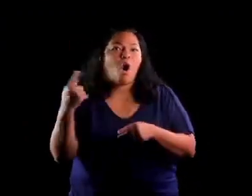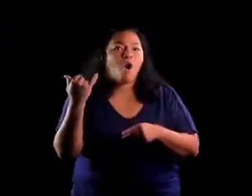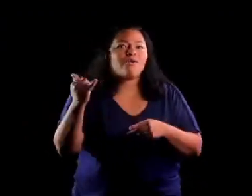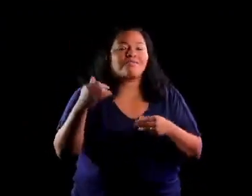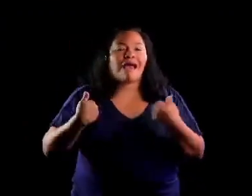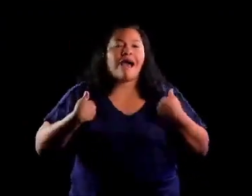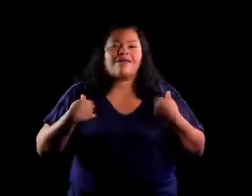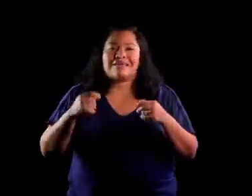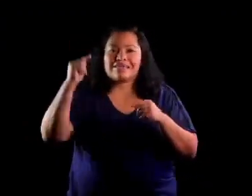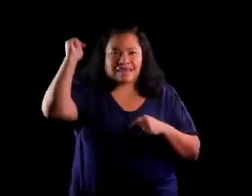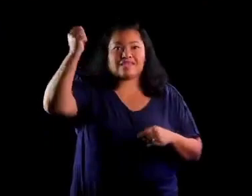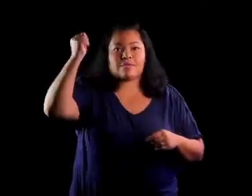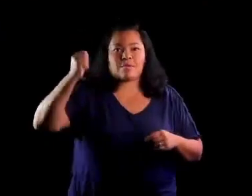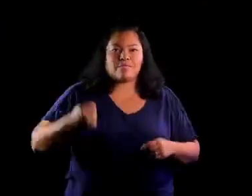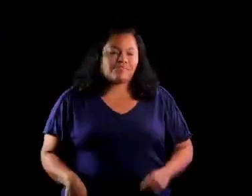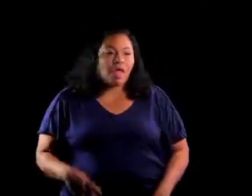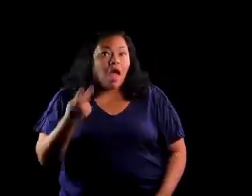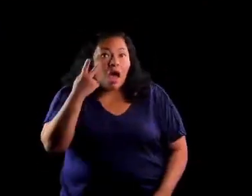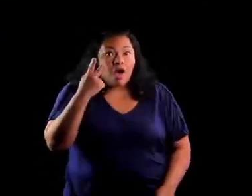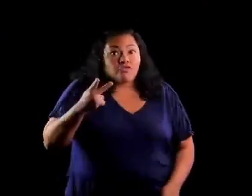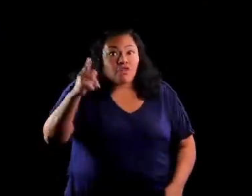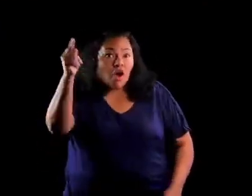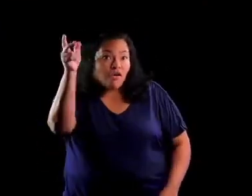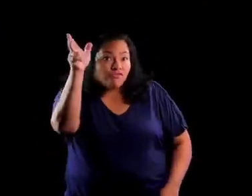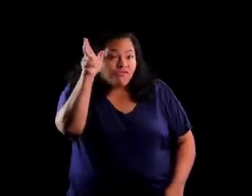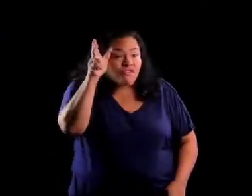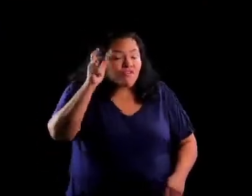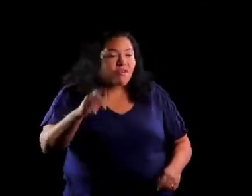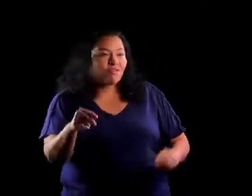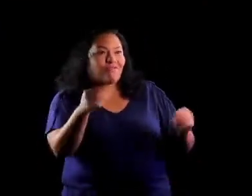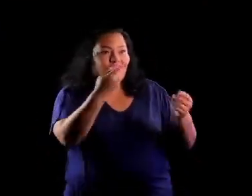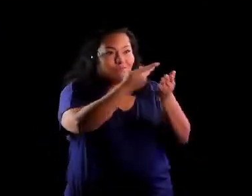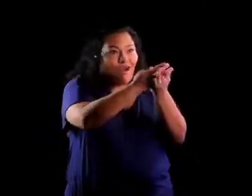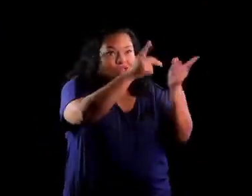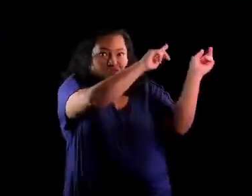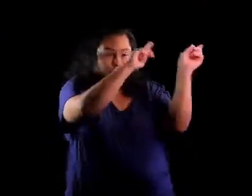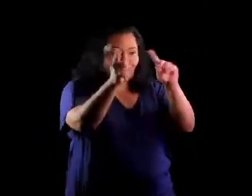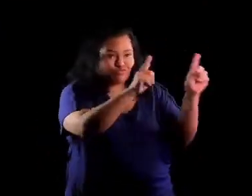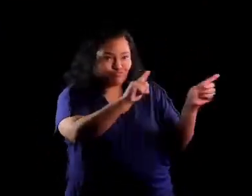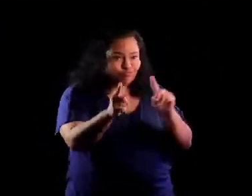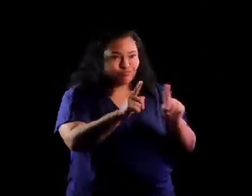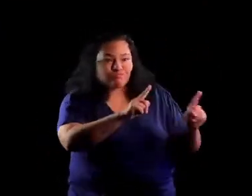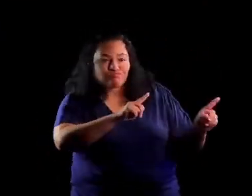a testimony. I saw Satan fall like lightning.